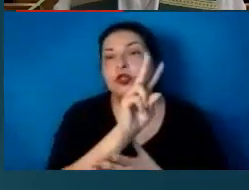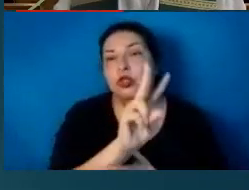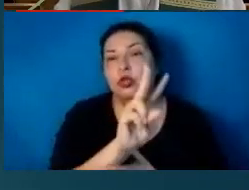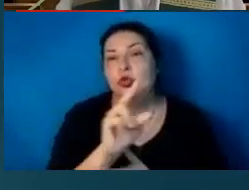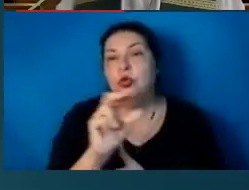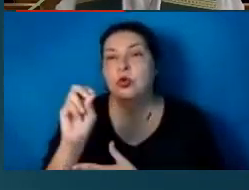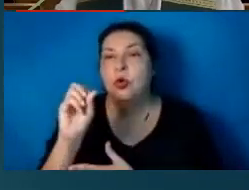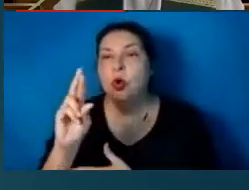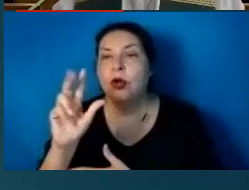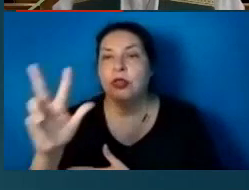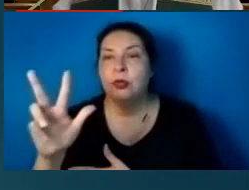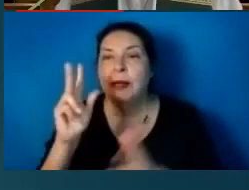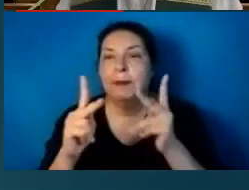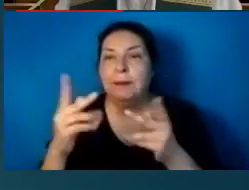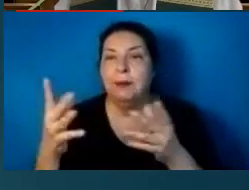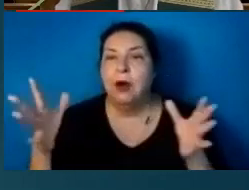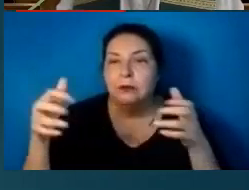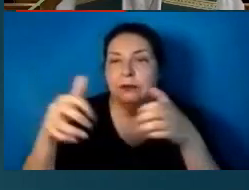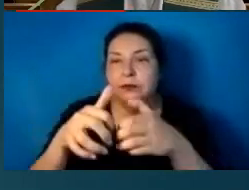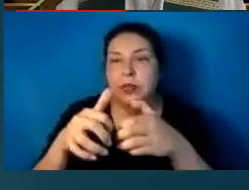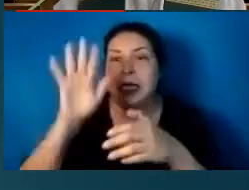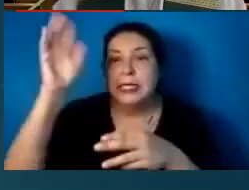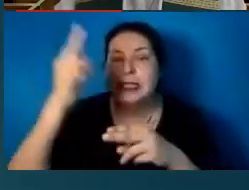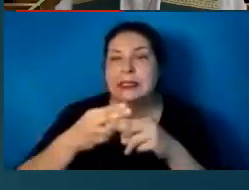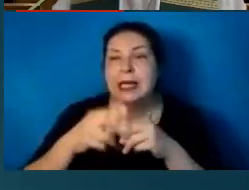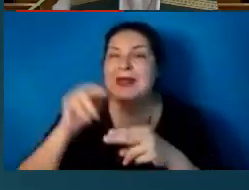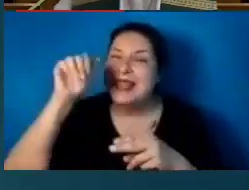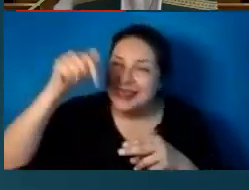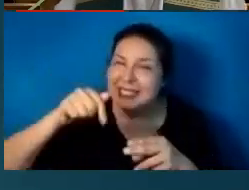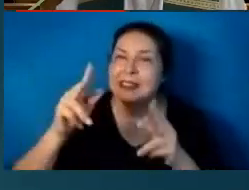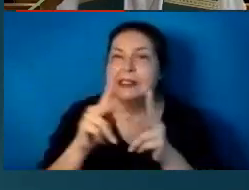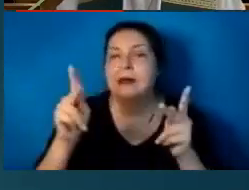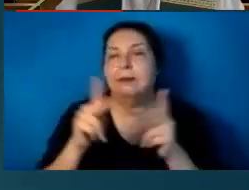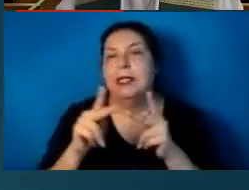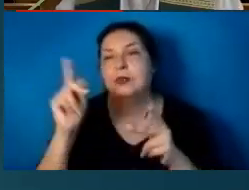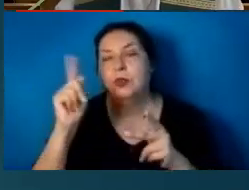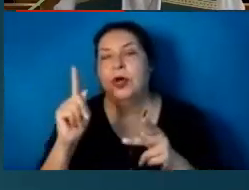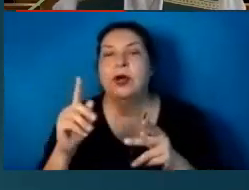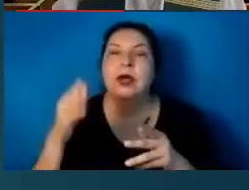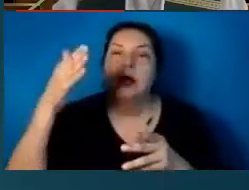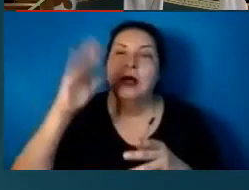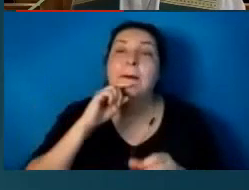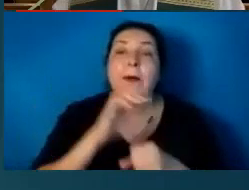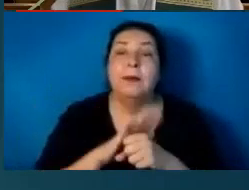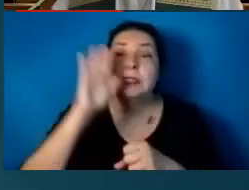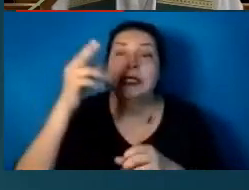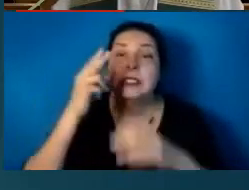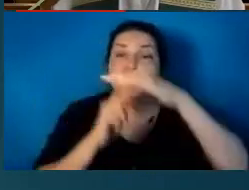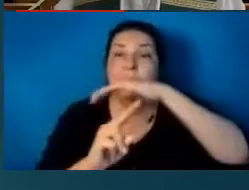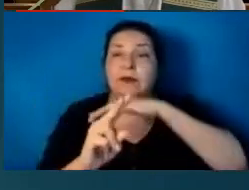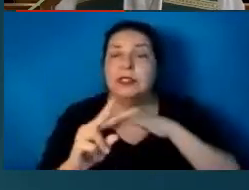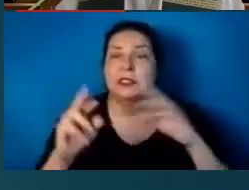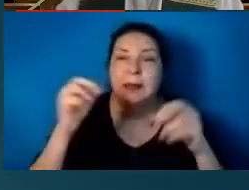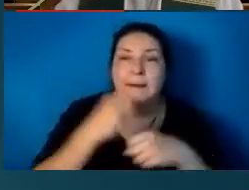in his name. This is the place where God promised in his prophecy to prepare the